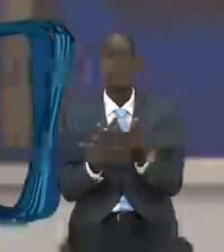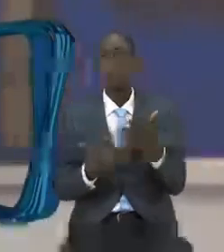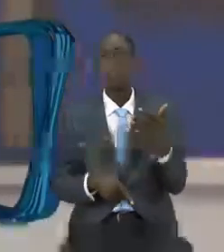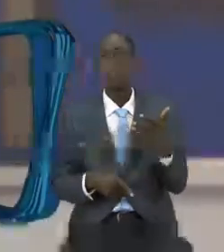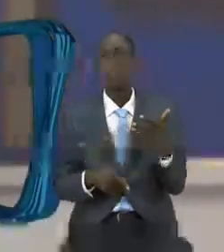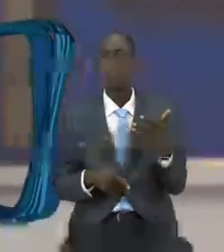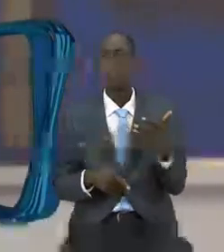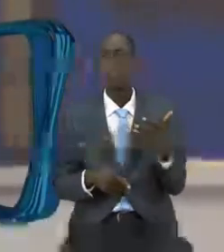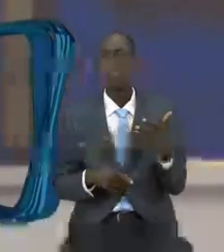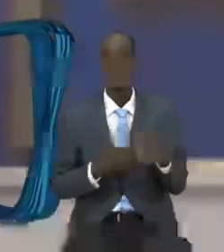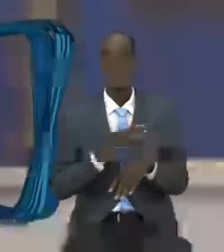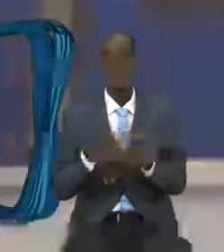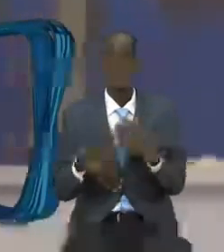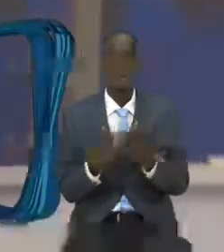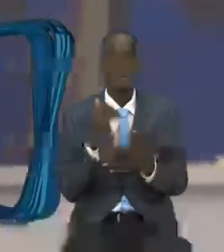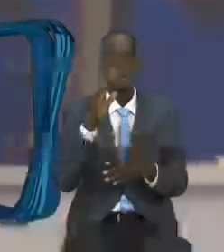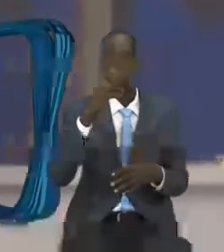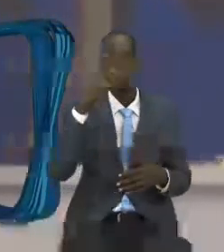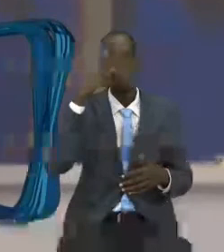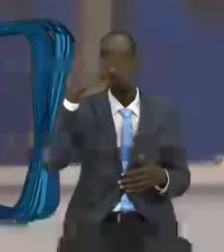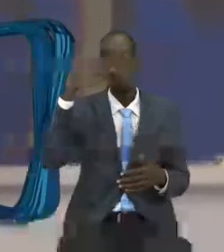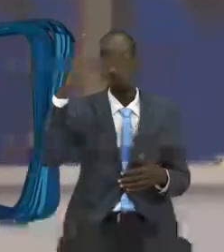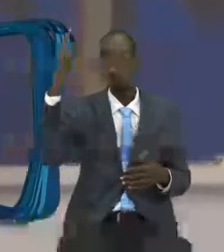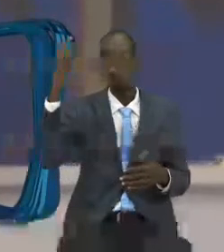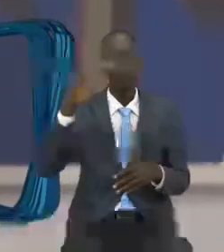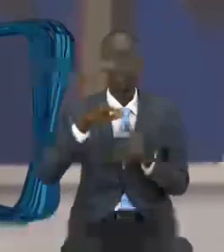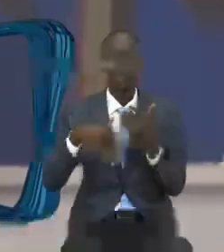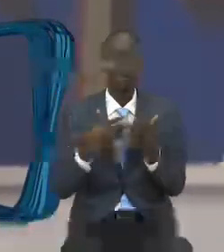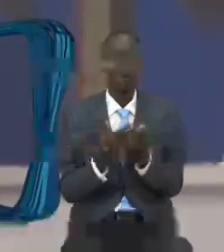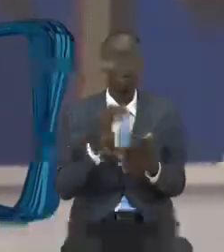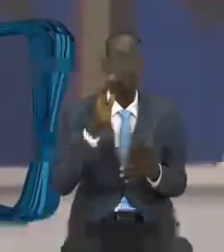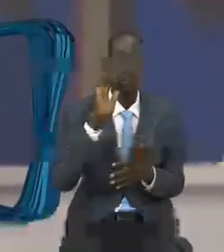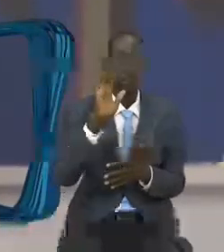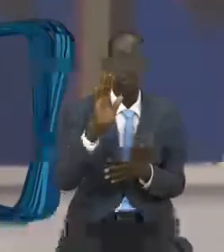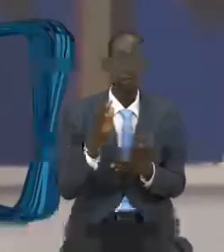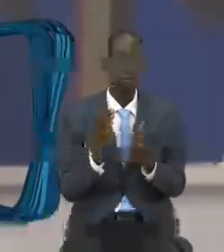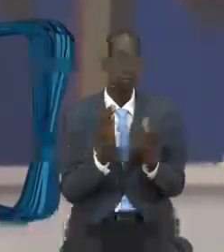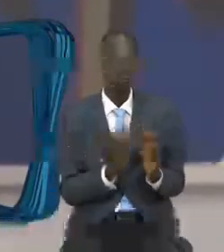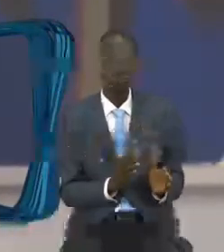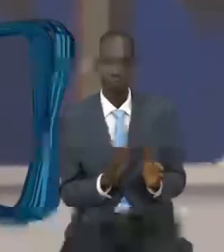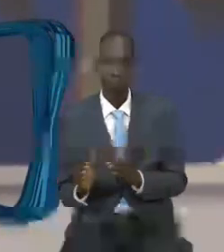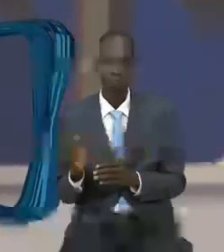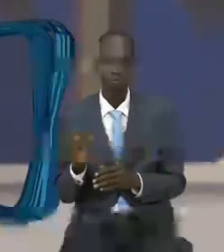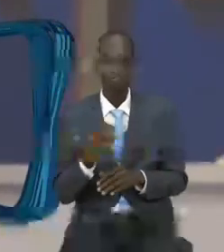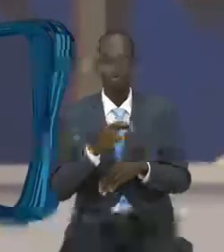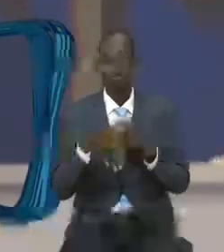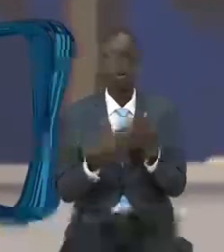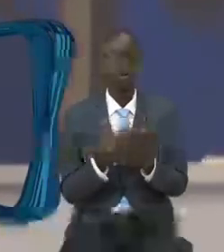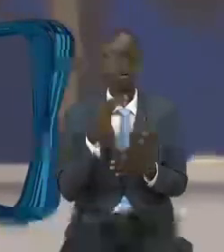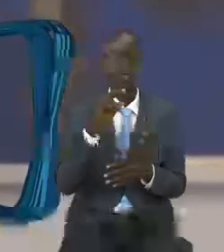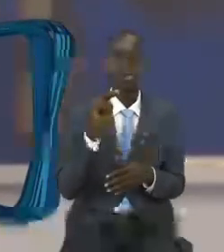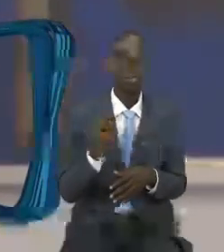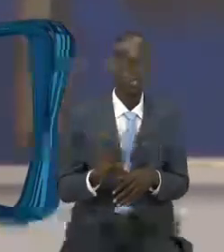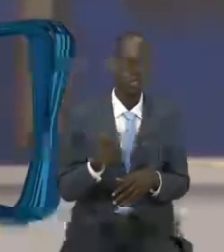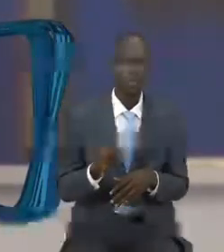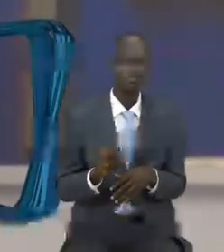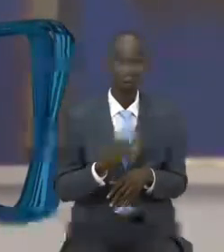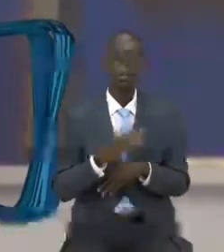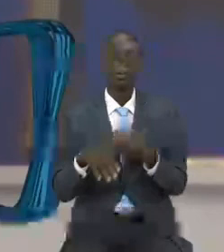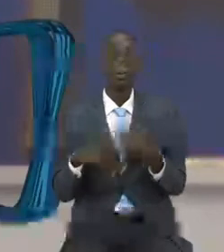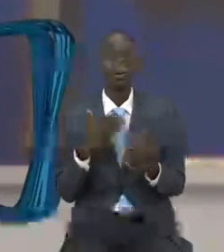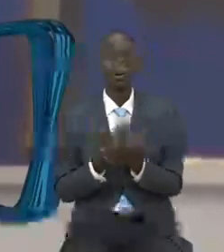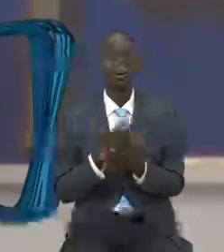all your dreams, all your desires, all your needs, all your